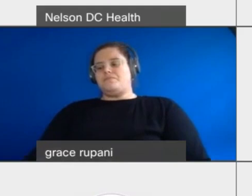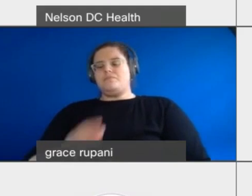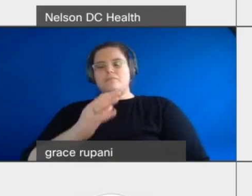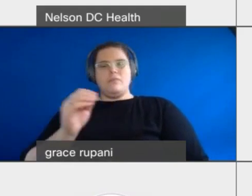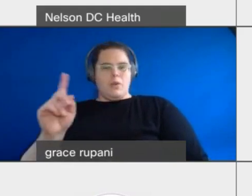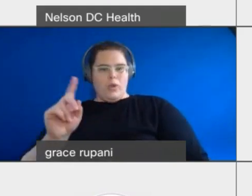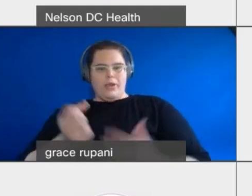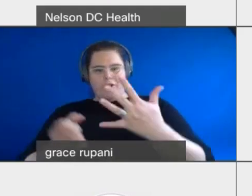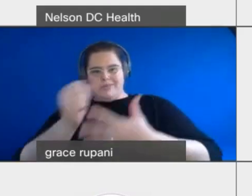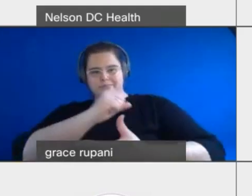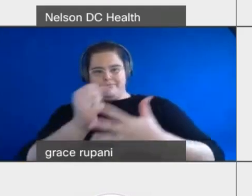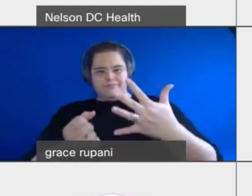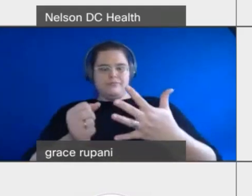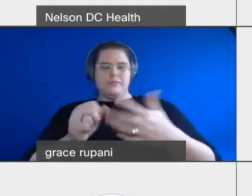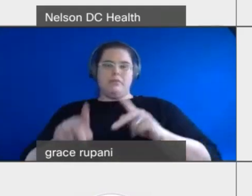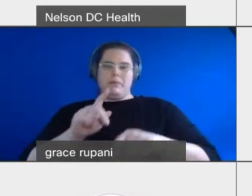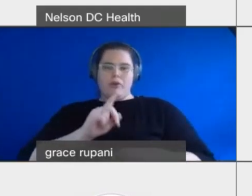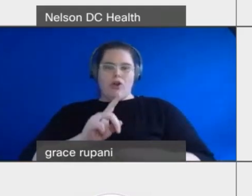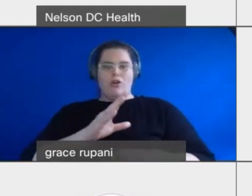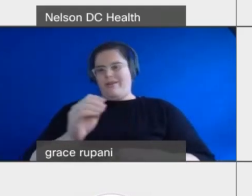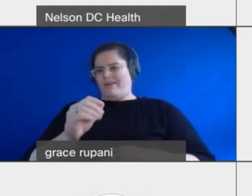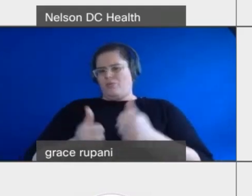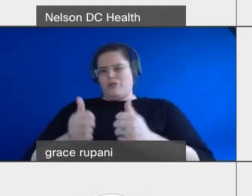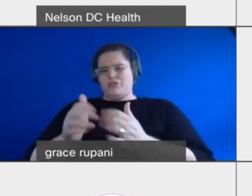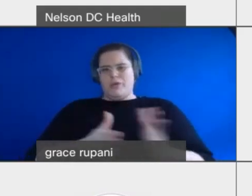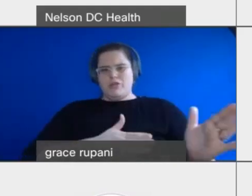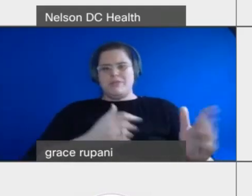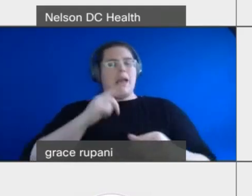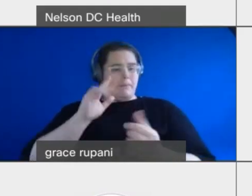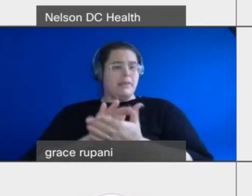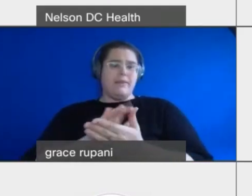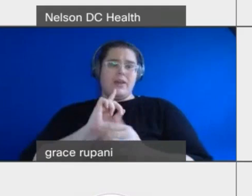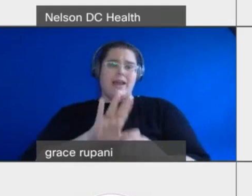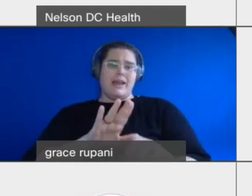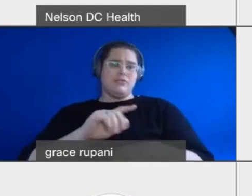what arrangements will be made for them. And I believe I have answered all of those.